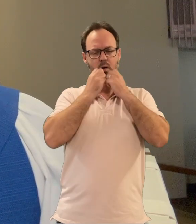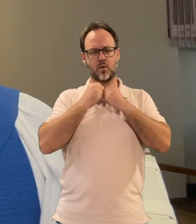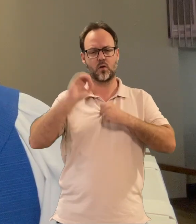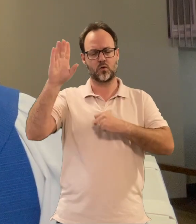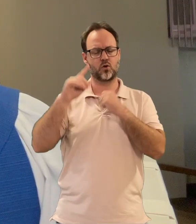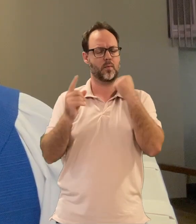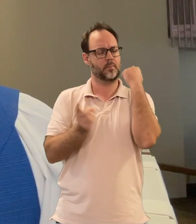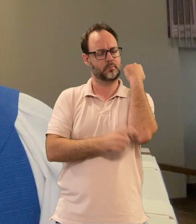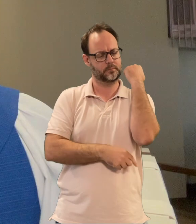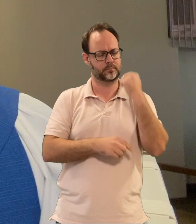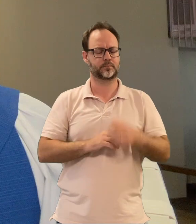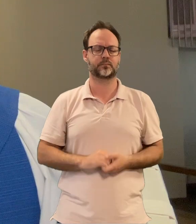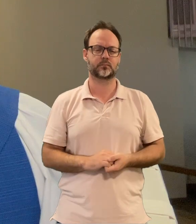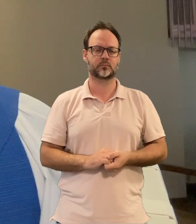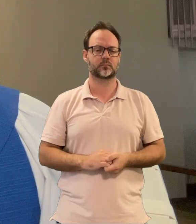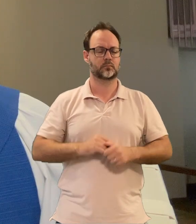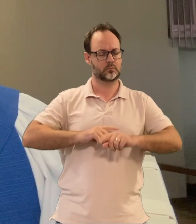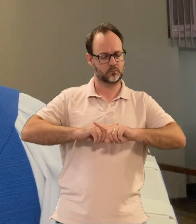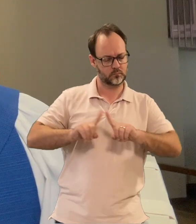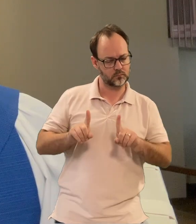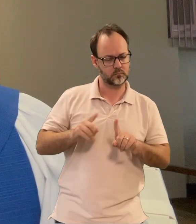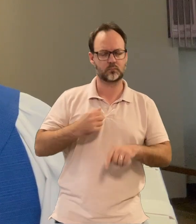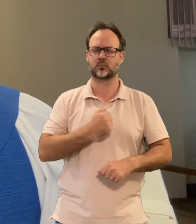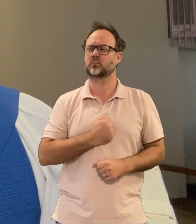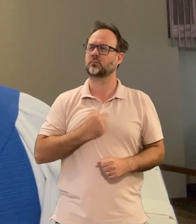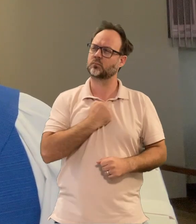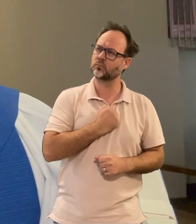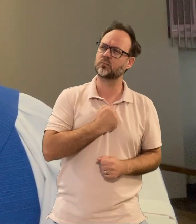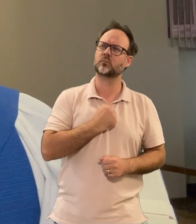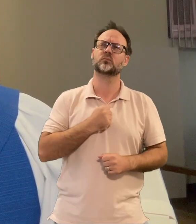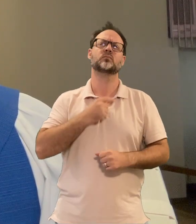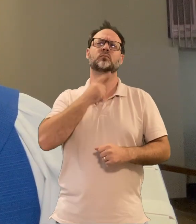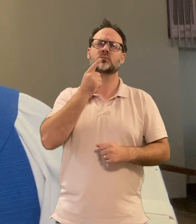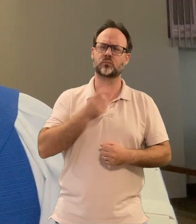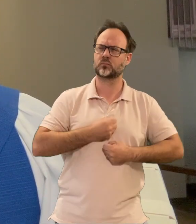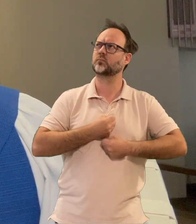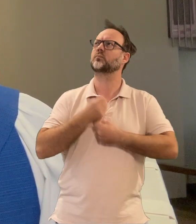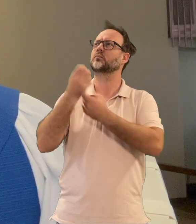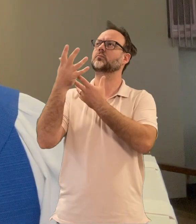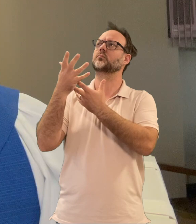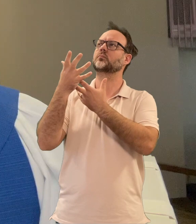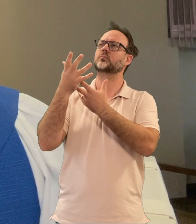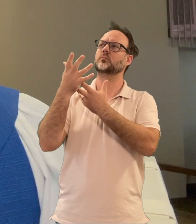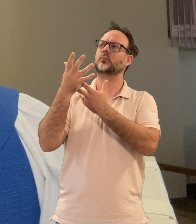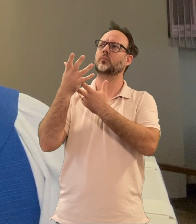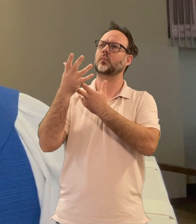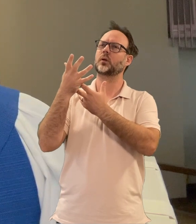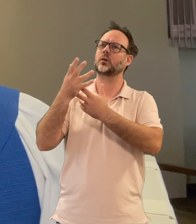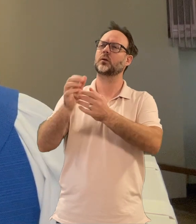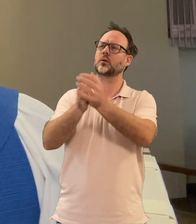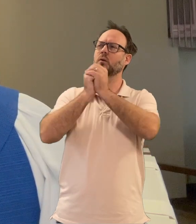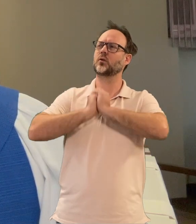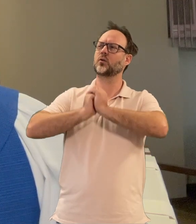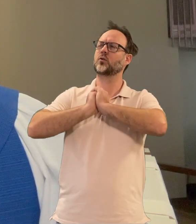justly deserve thy temporal and eternal punishment. But I am heartily sorry for them, and sincerely repent of them,